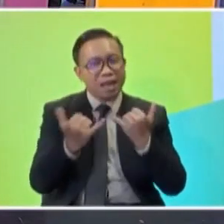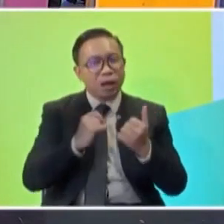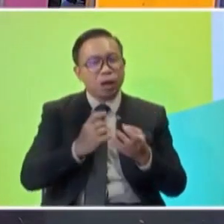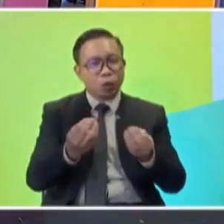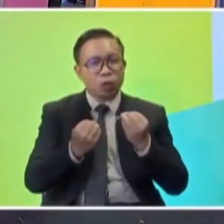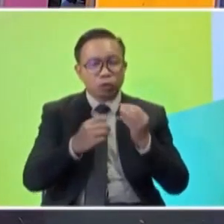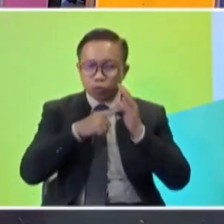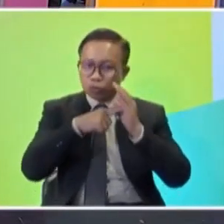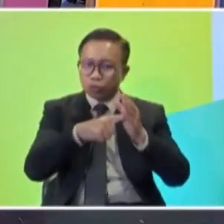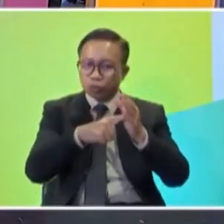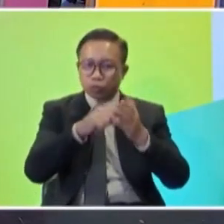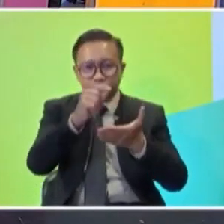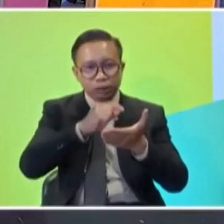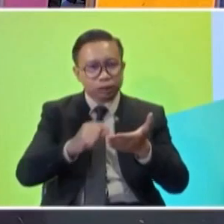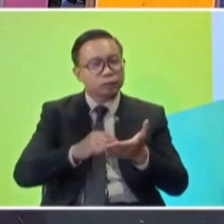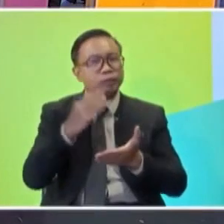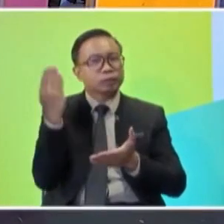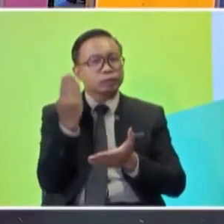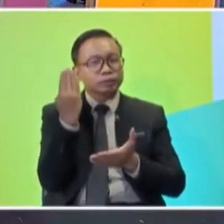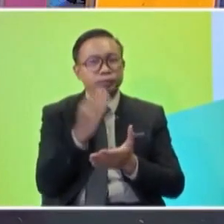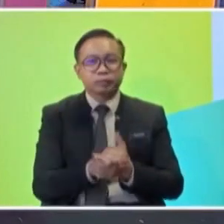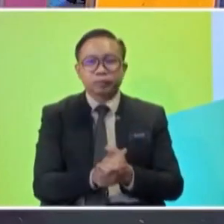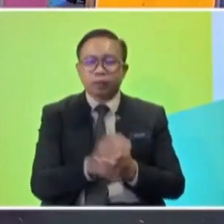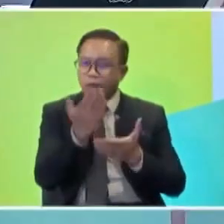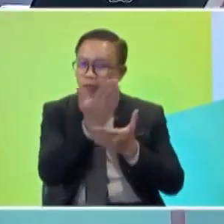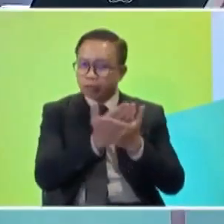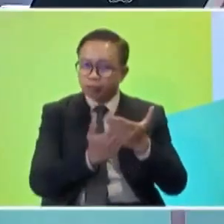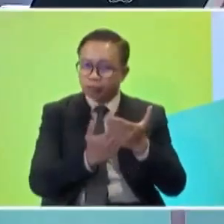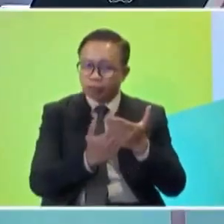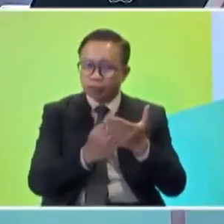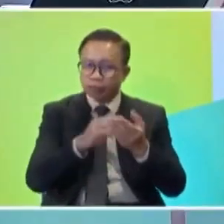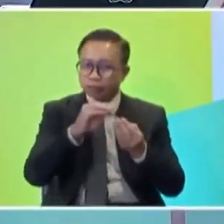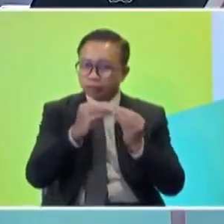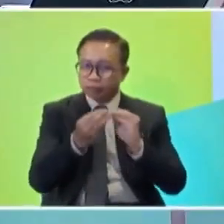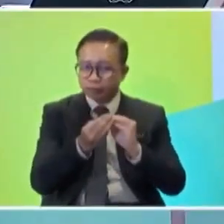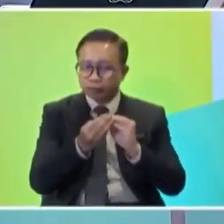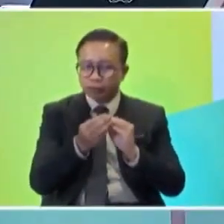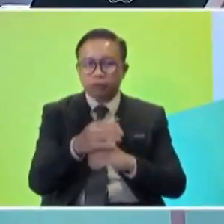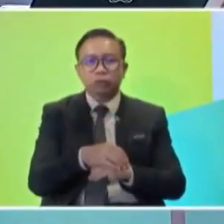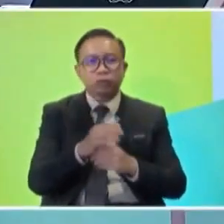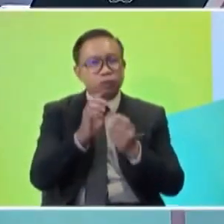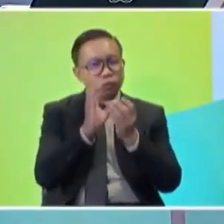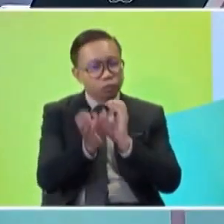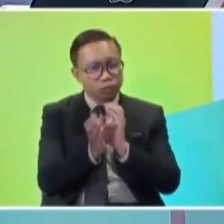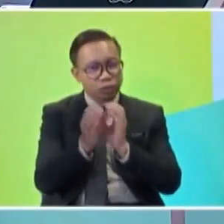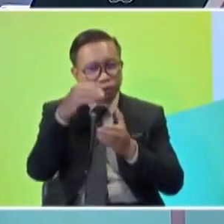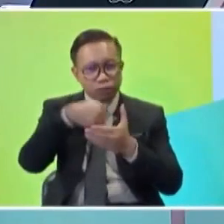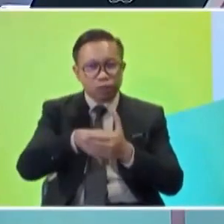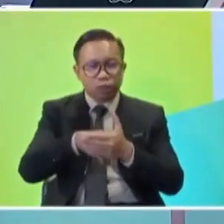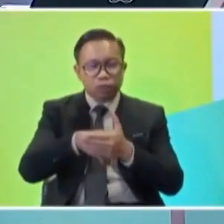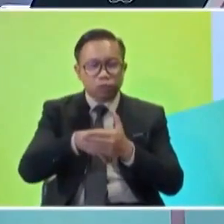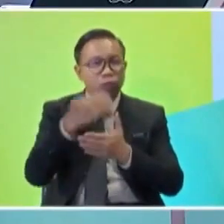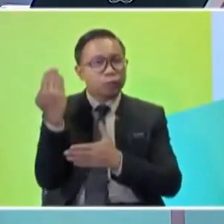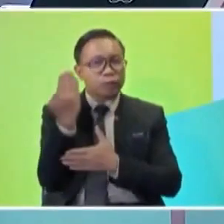show you the standard written method. Alright. Okay, so when you divide with a mixed number, you have to change the mixed number into an